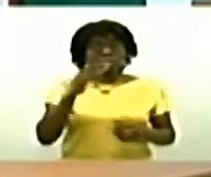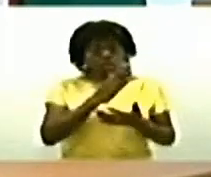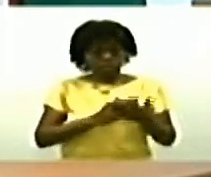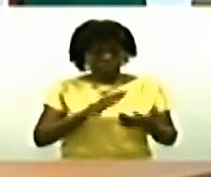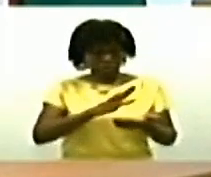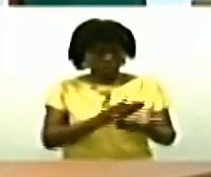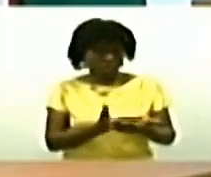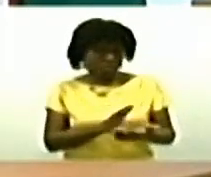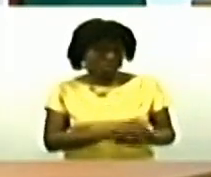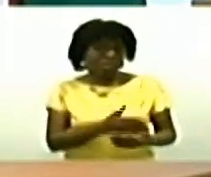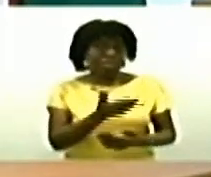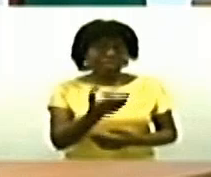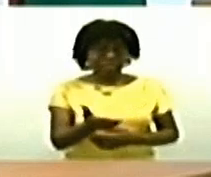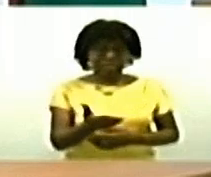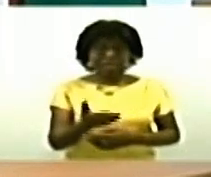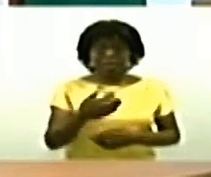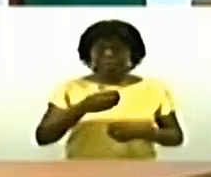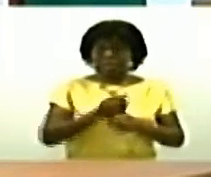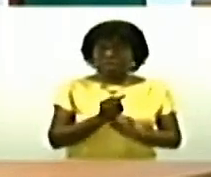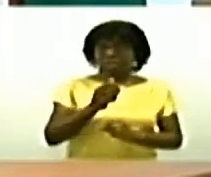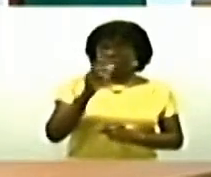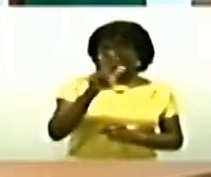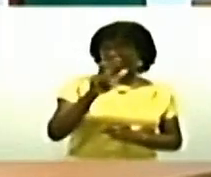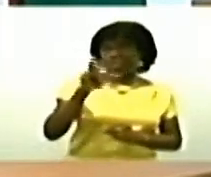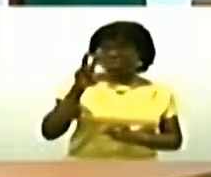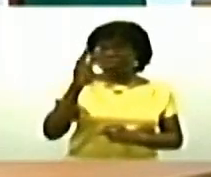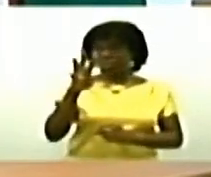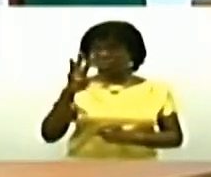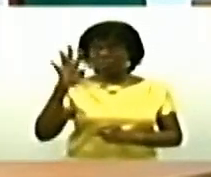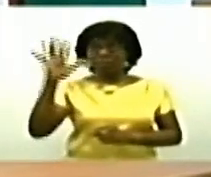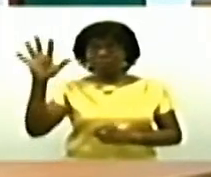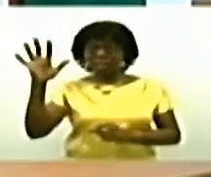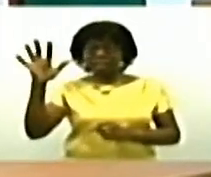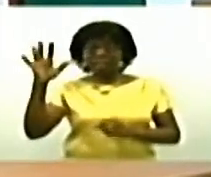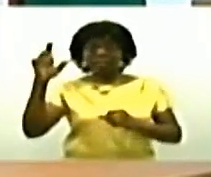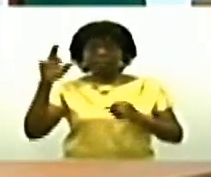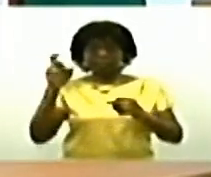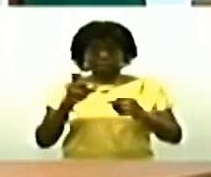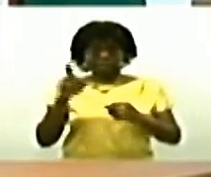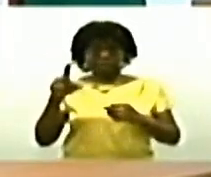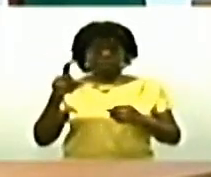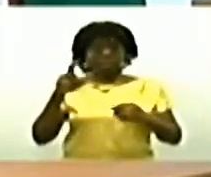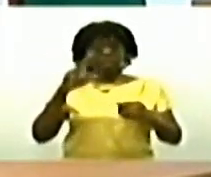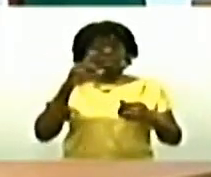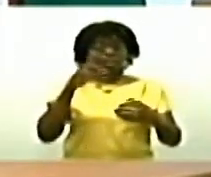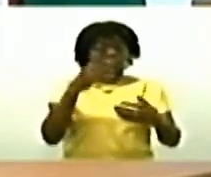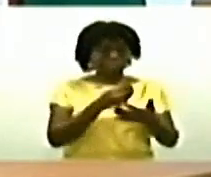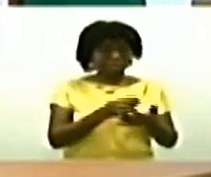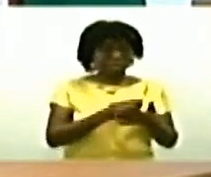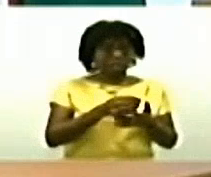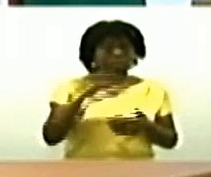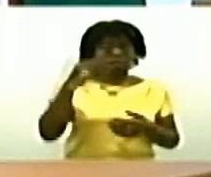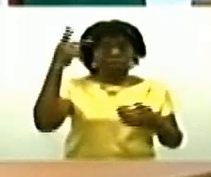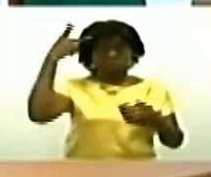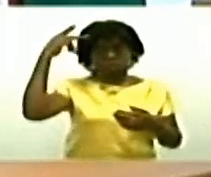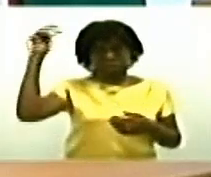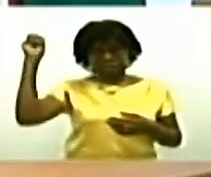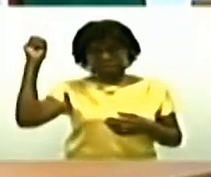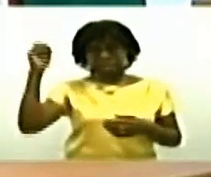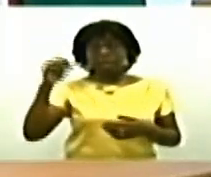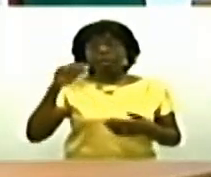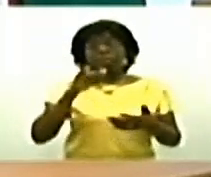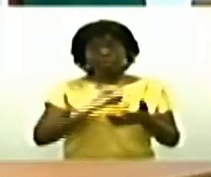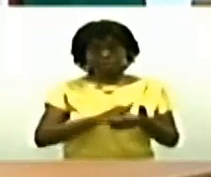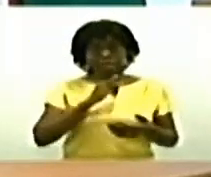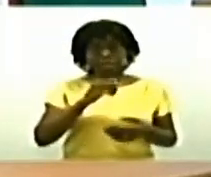facilities make 3, 4, and 5 times the salary of the Prime Minister. That's the value of this